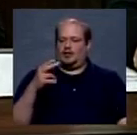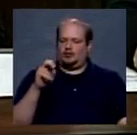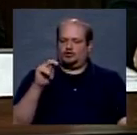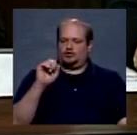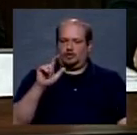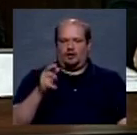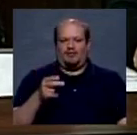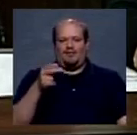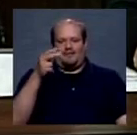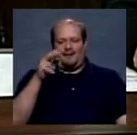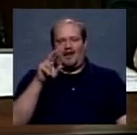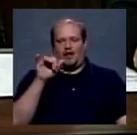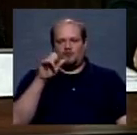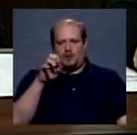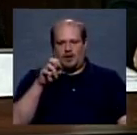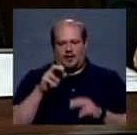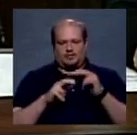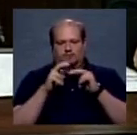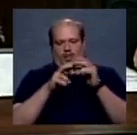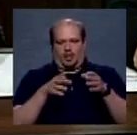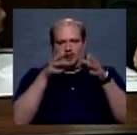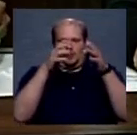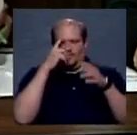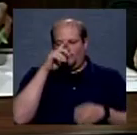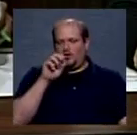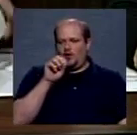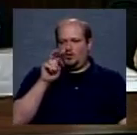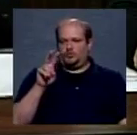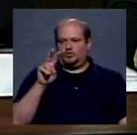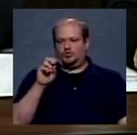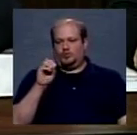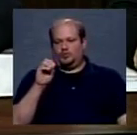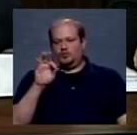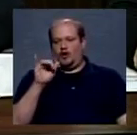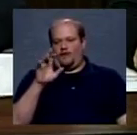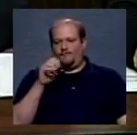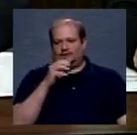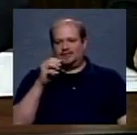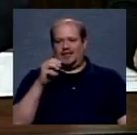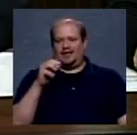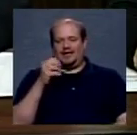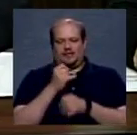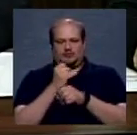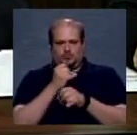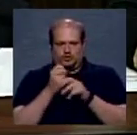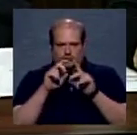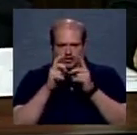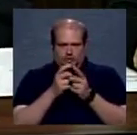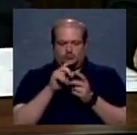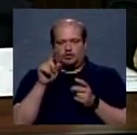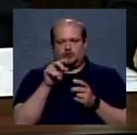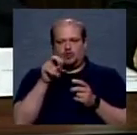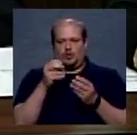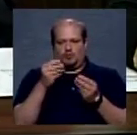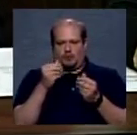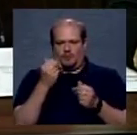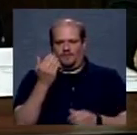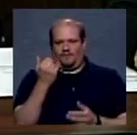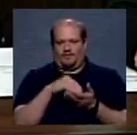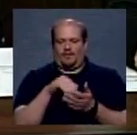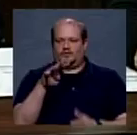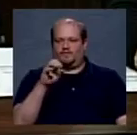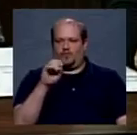high-rise multifamily development proposed for the O2 Office and Institutional District zone property located at 15,401